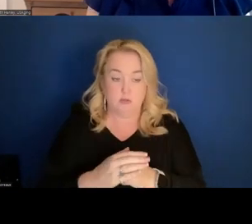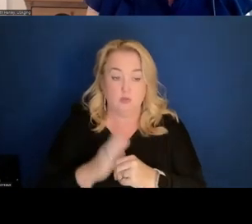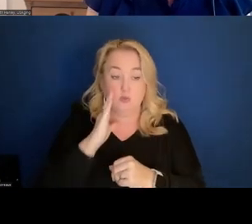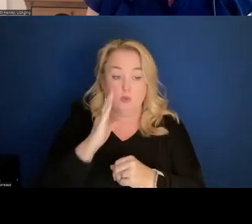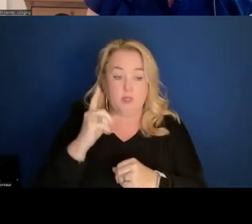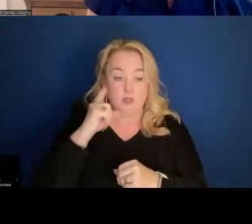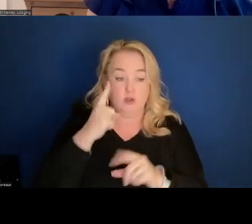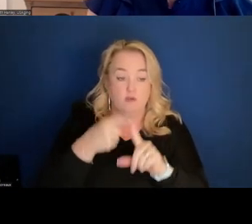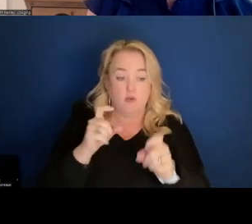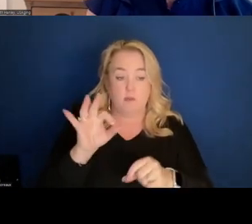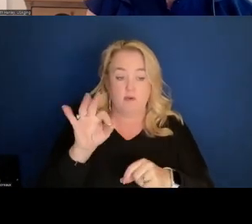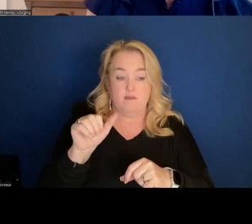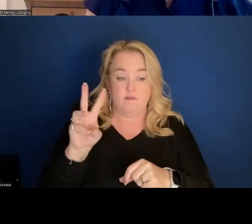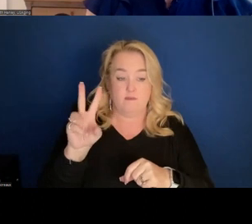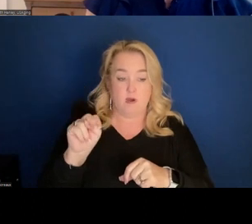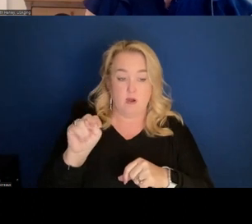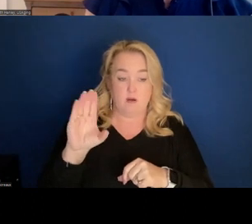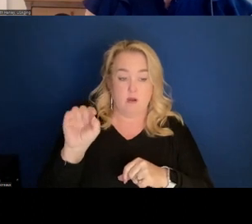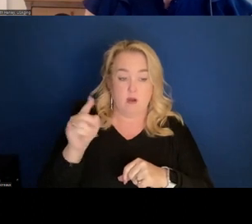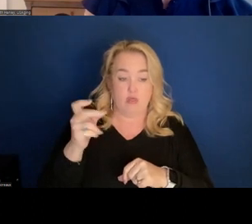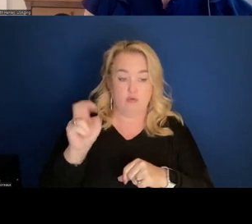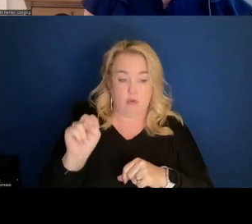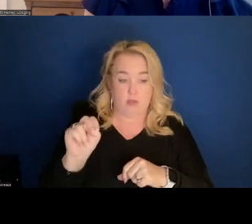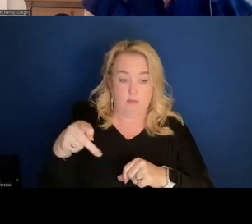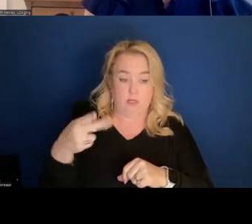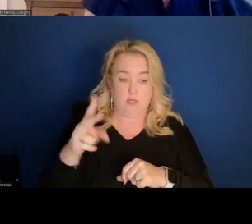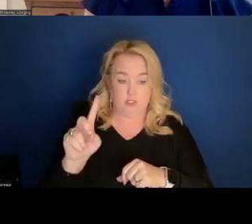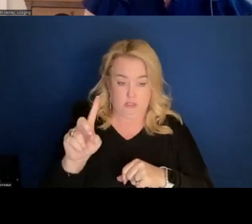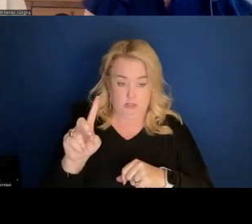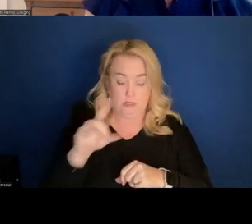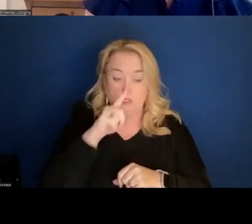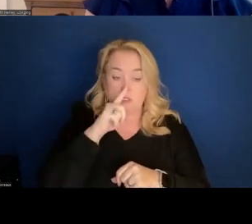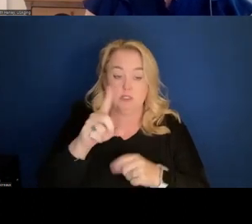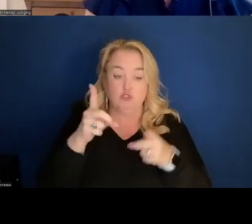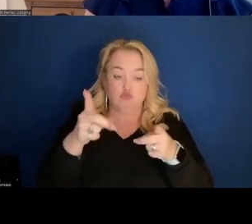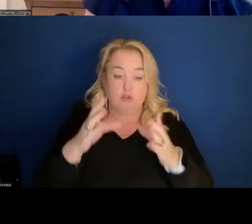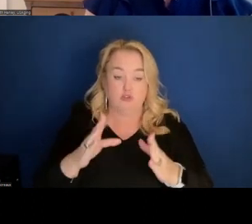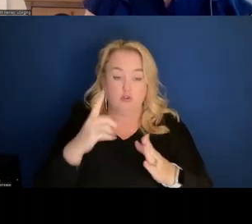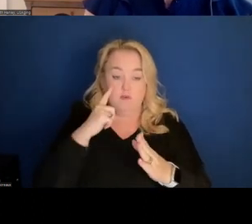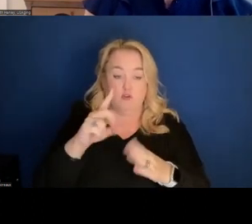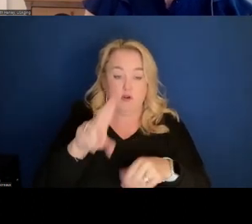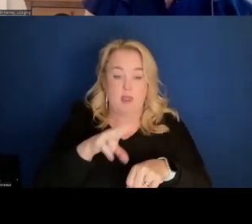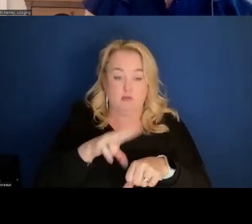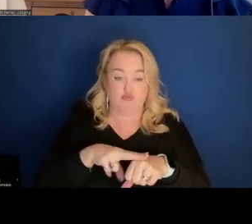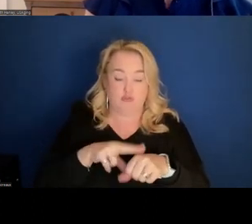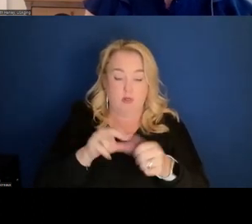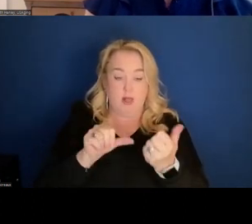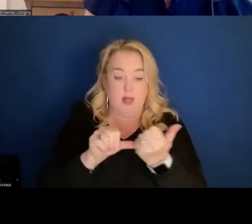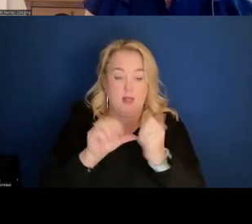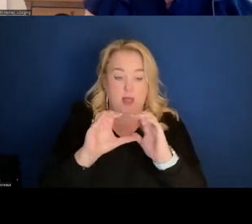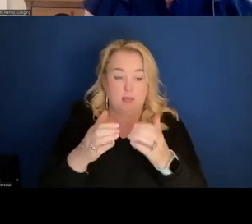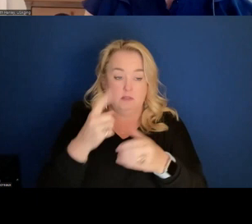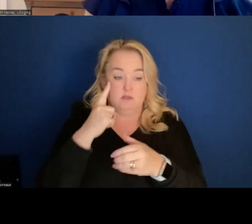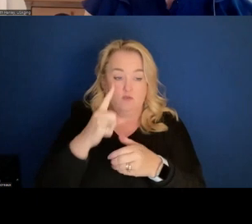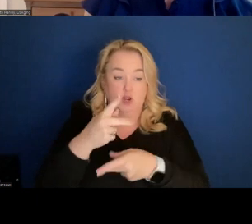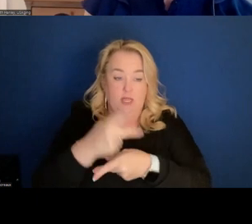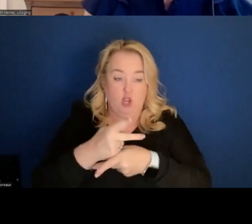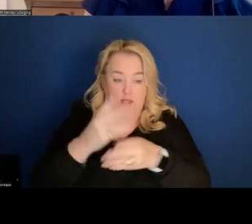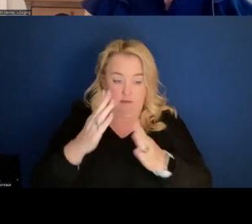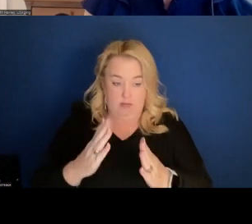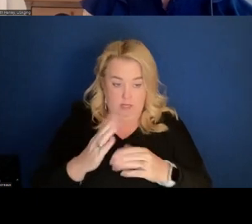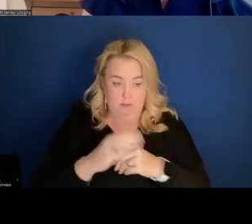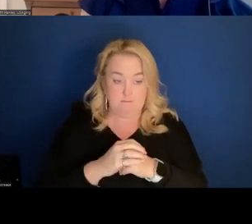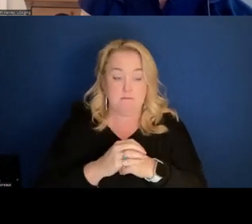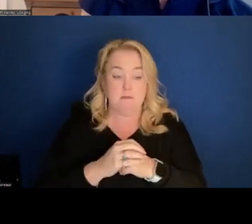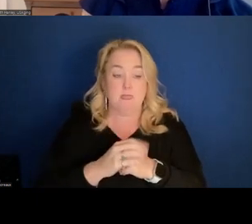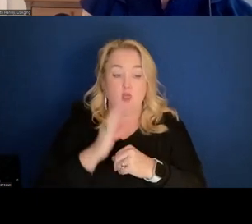Fawn Cothran, who serves as the Hunt Research Director at the National Alliance for Caregiving. Dr. Cothran will